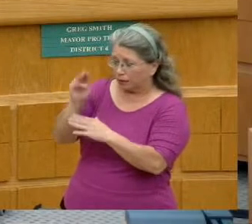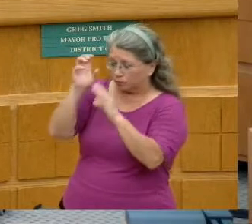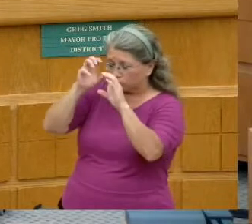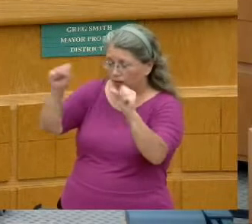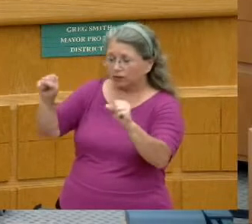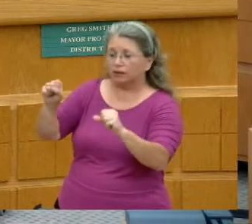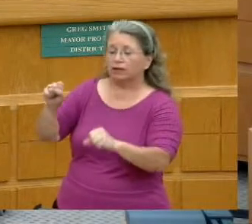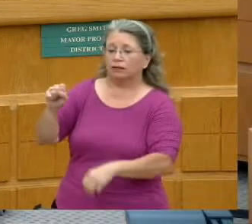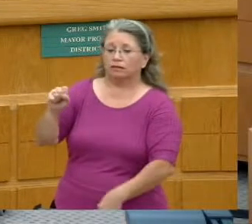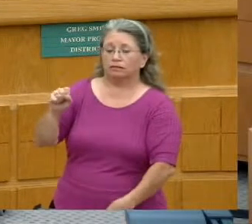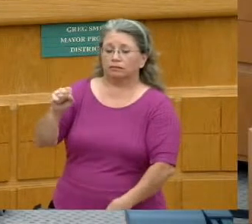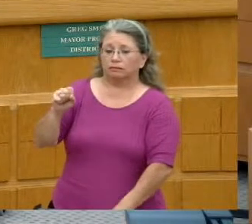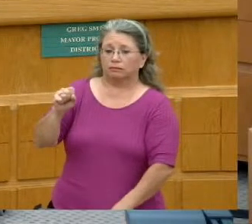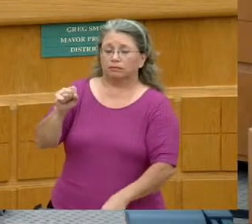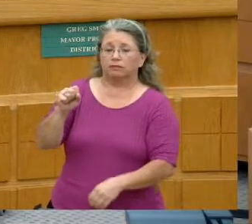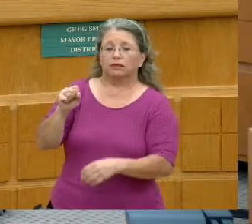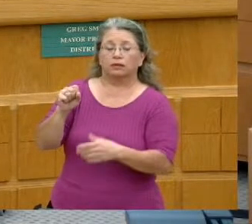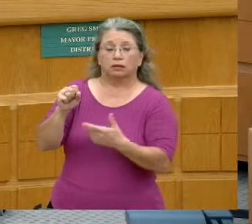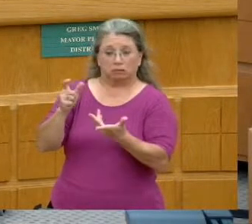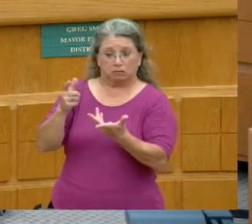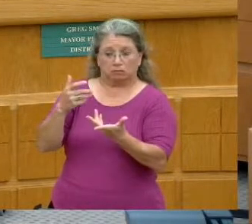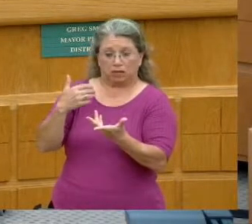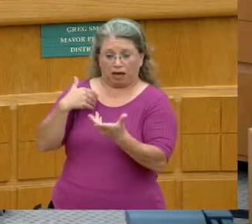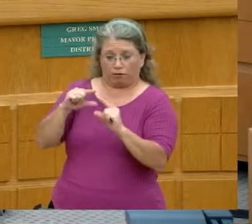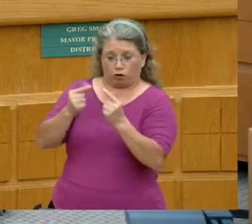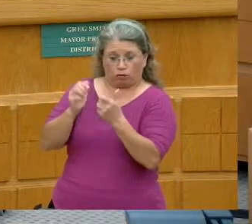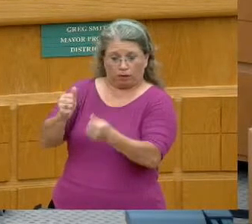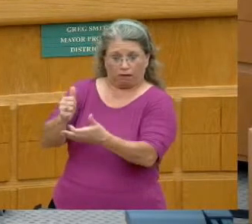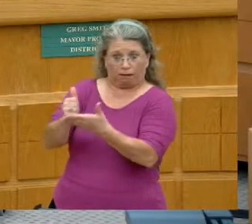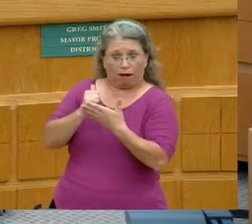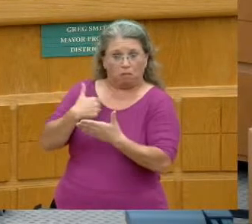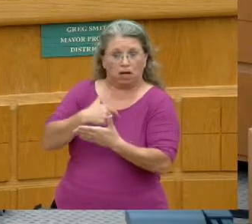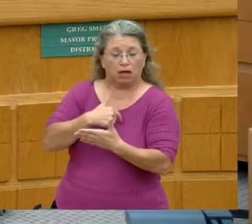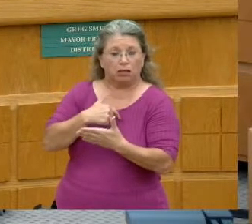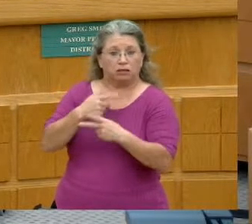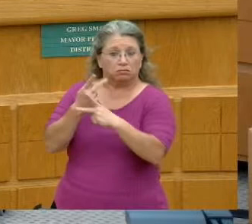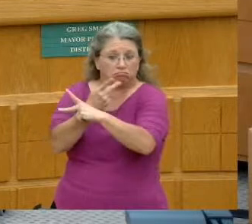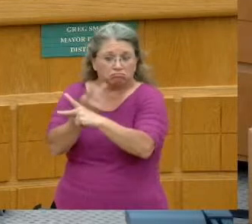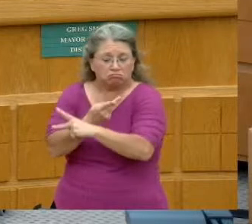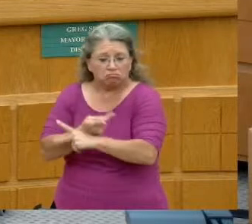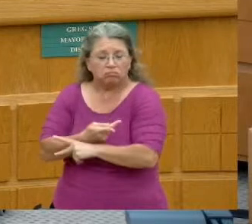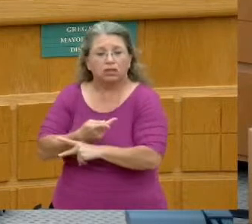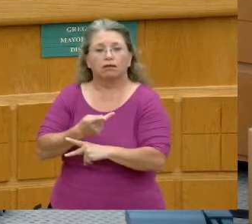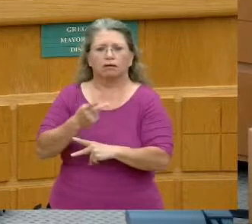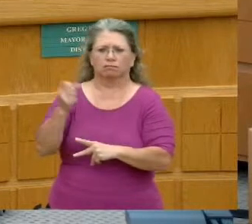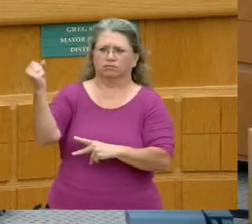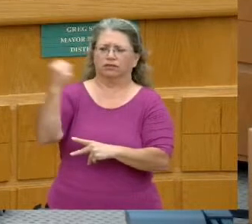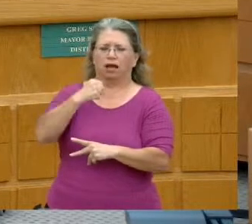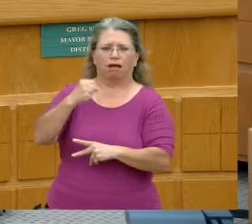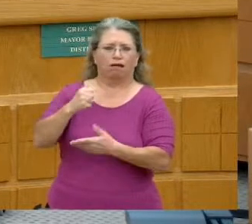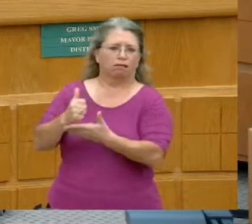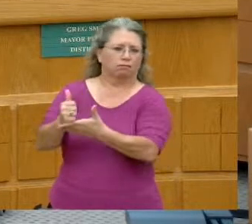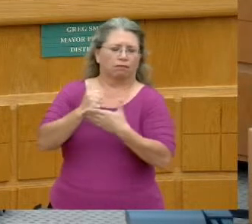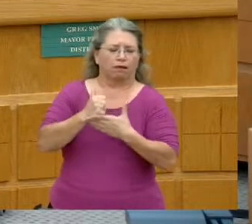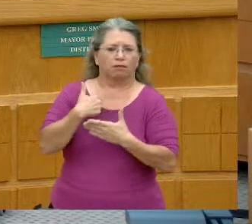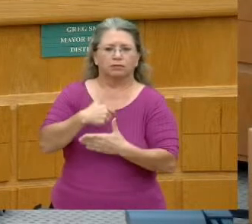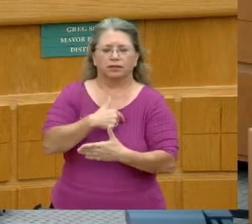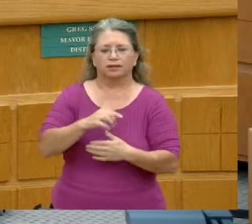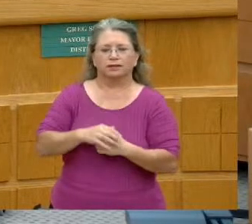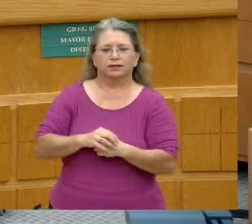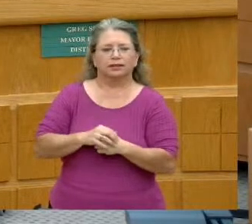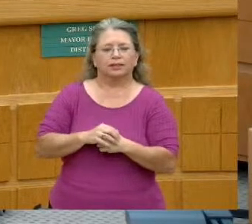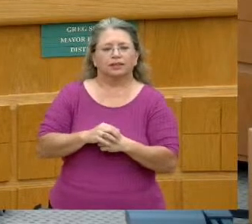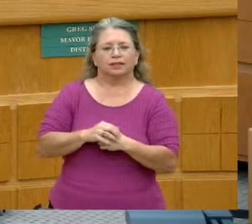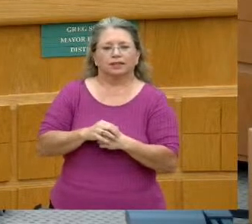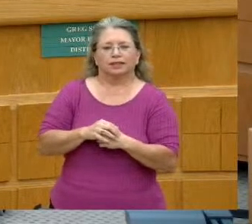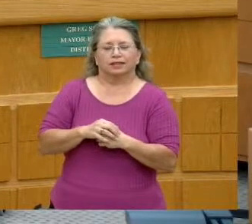group, and we most certainly do. And so we've been fortunate as a community and as a region, because the folks from Corpus Christi